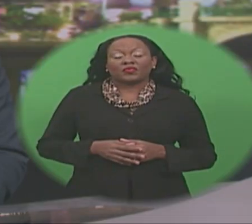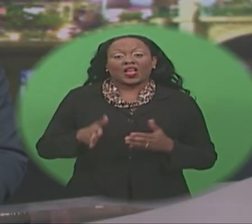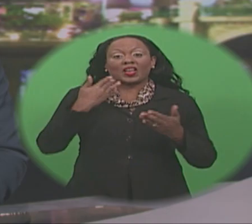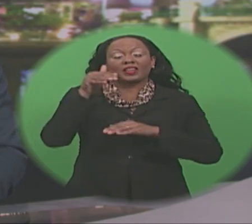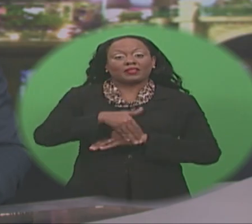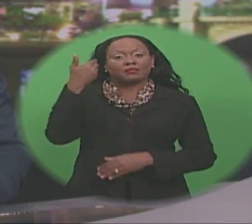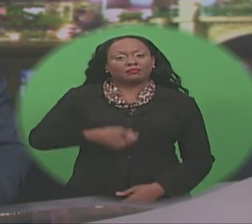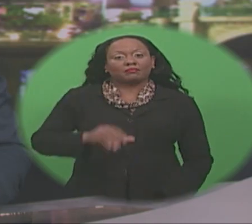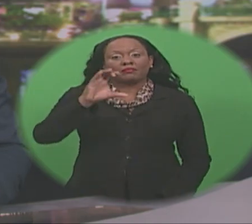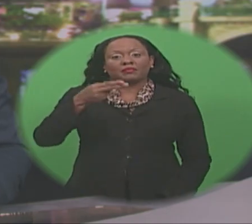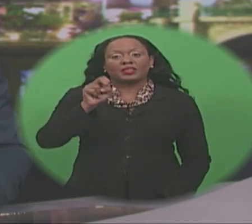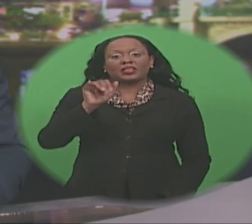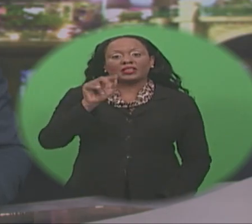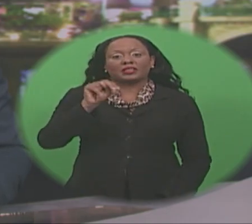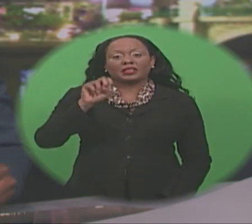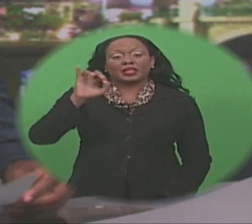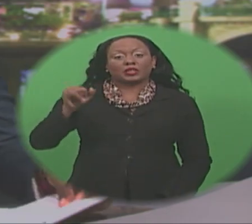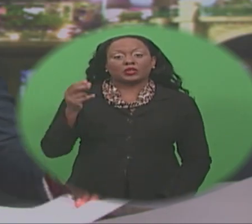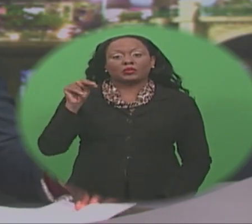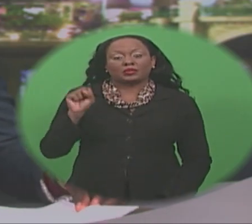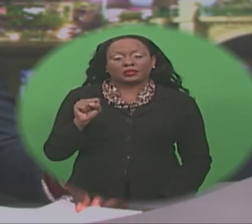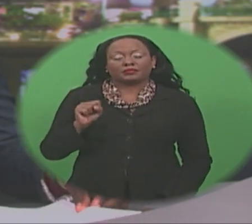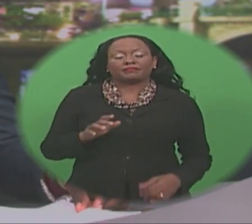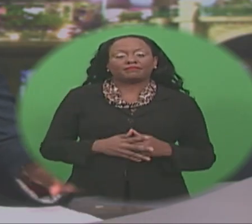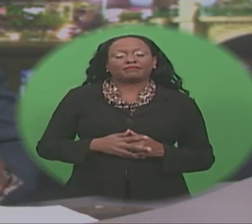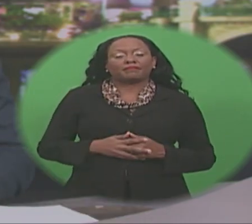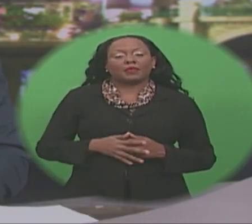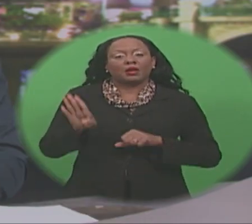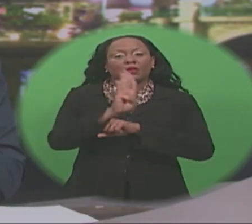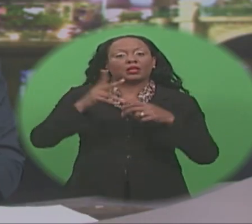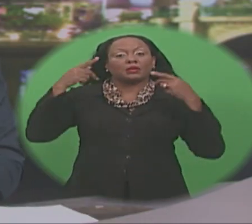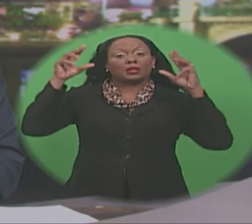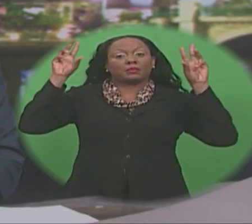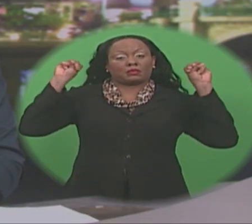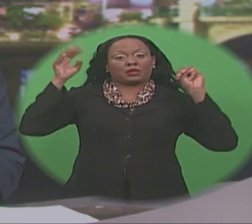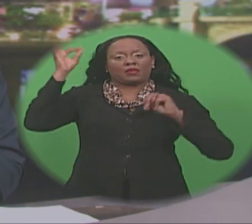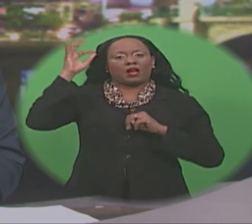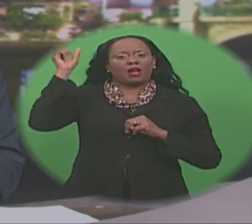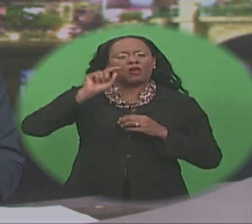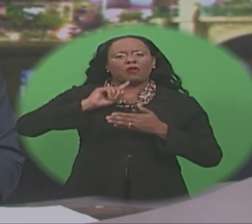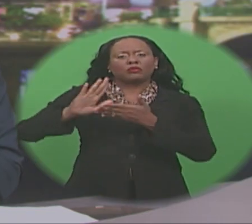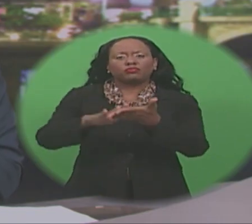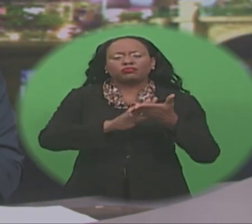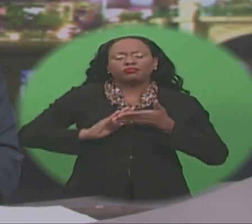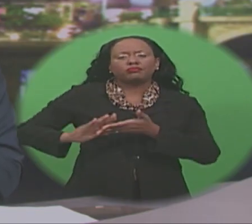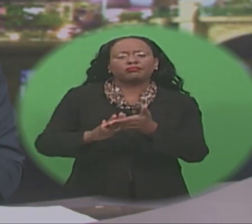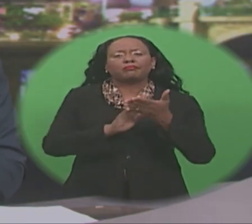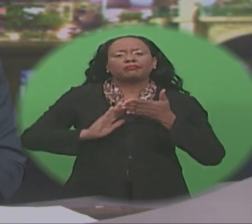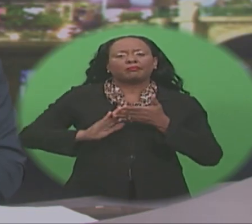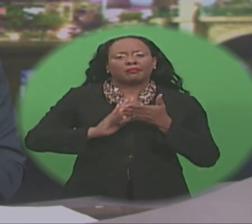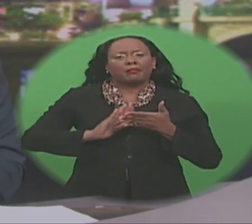Good evening, I'm Shane Jones, leading the news at 7. Prime Minister Frondell Stewart has showered the public service with